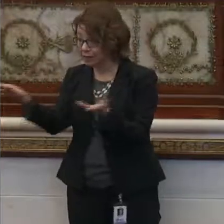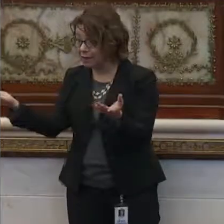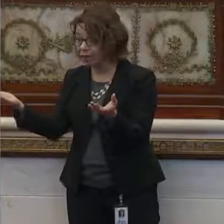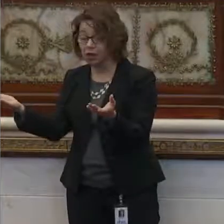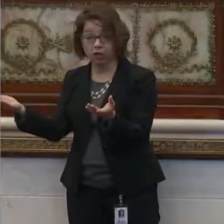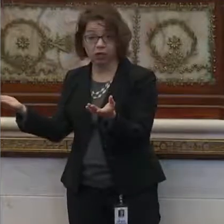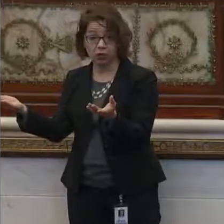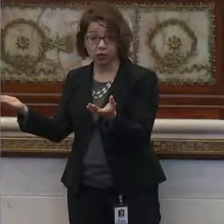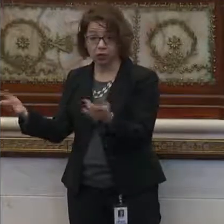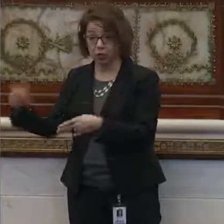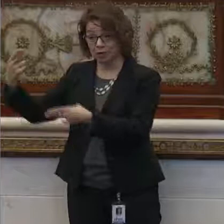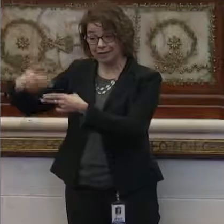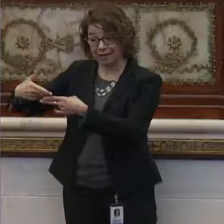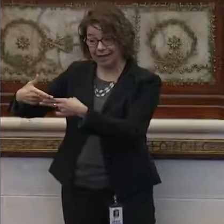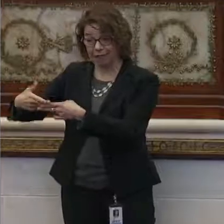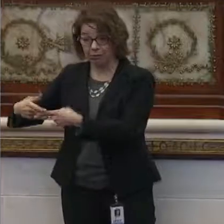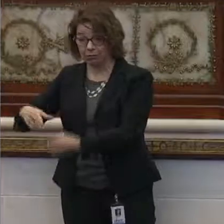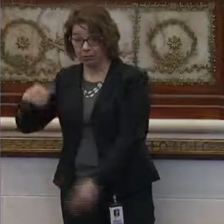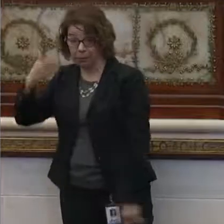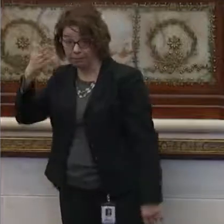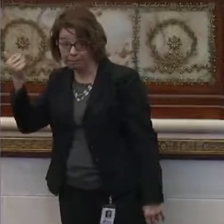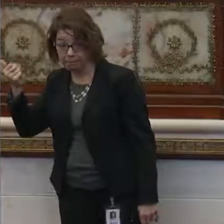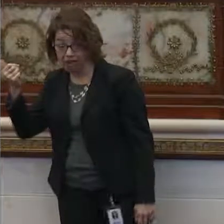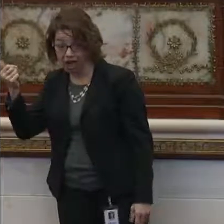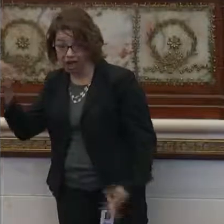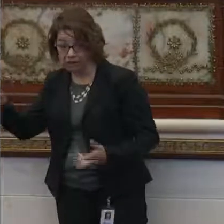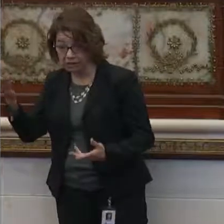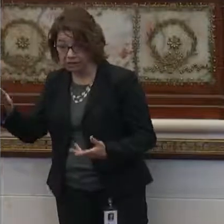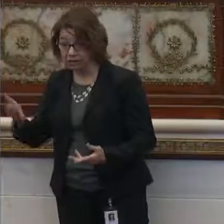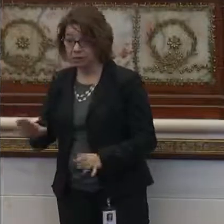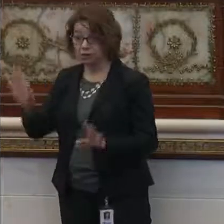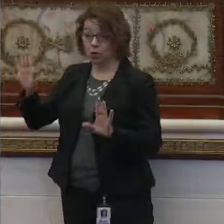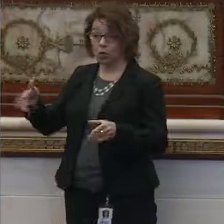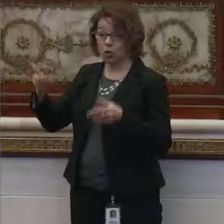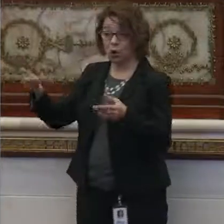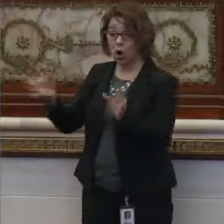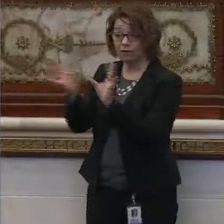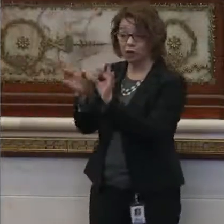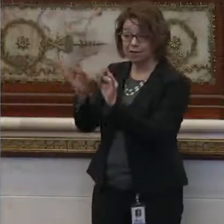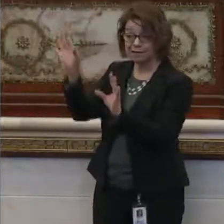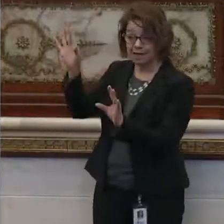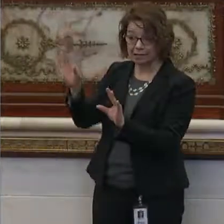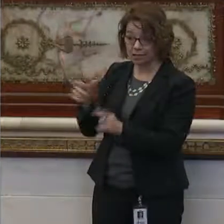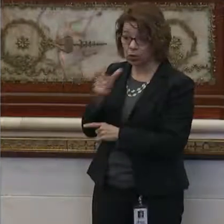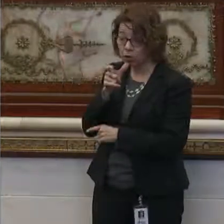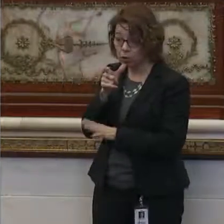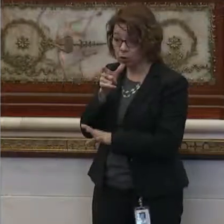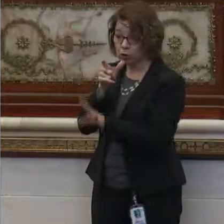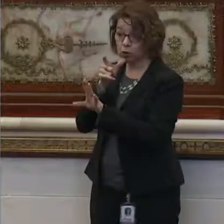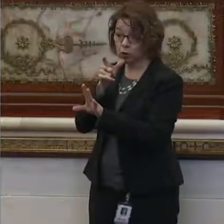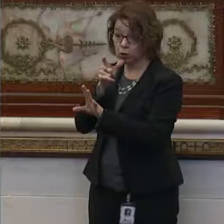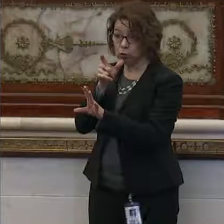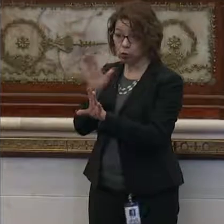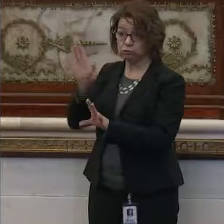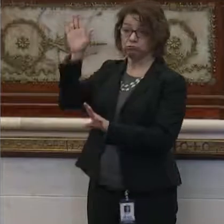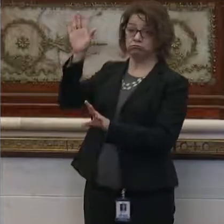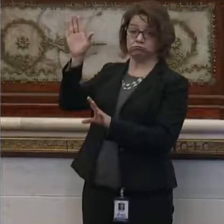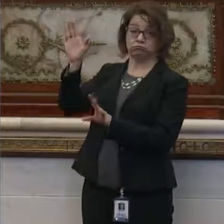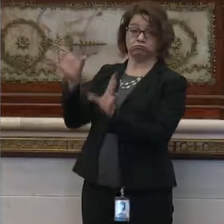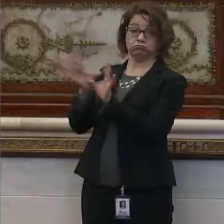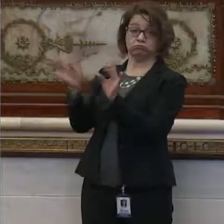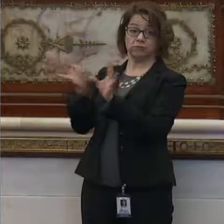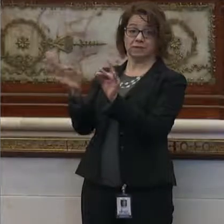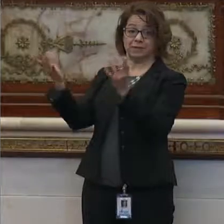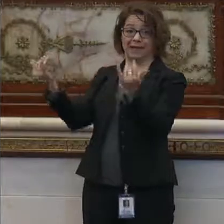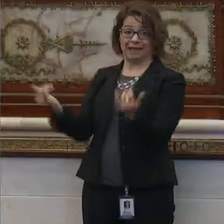hearing whose name we failed to call and that wishes to offer their testimony, please be feel free to speak